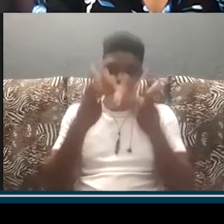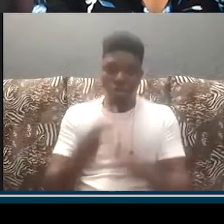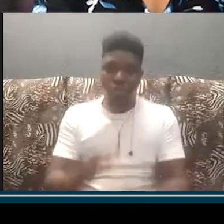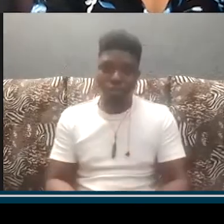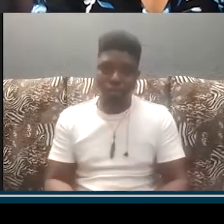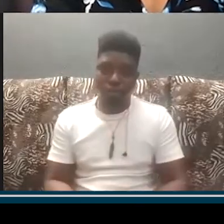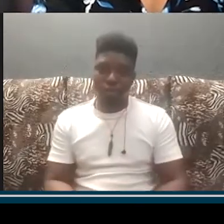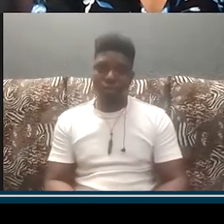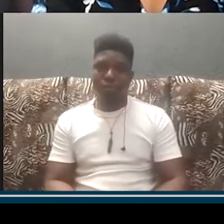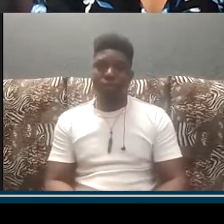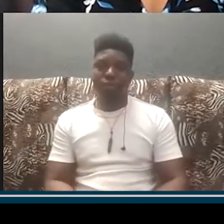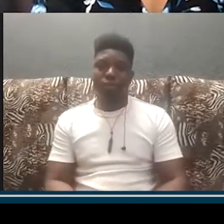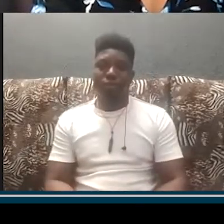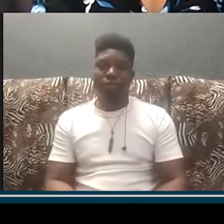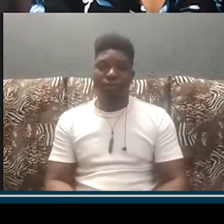output.